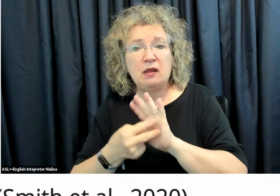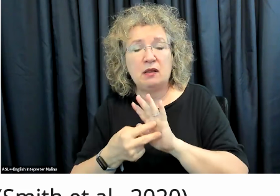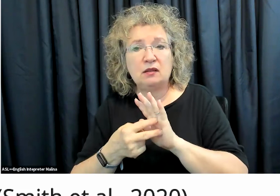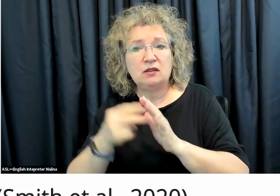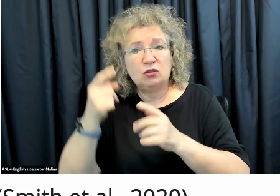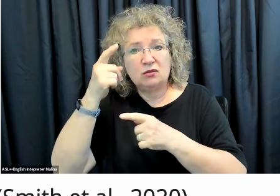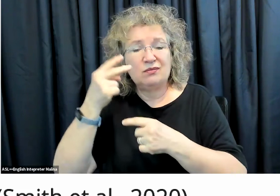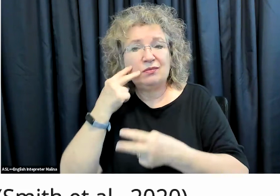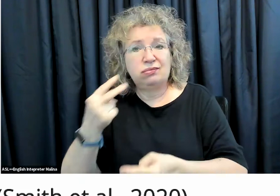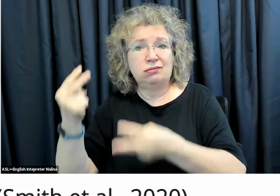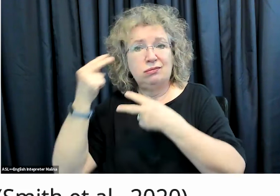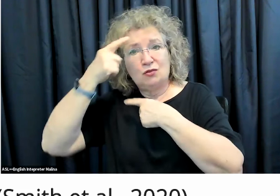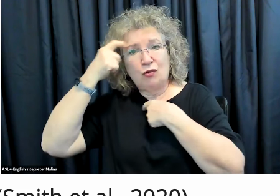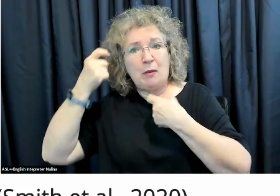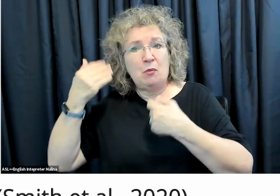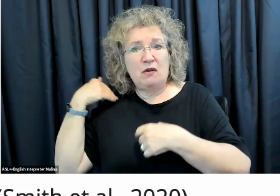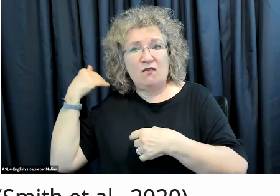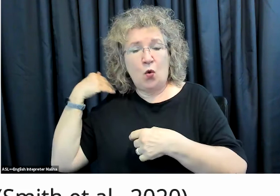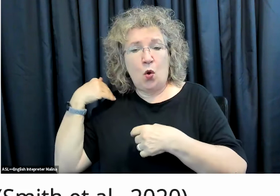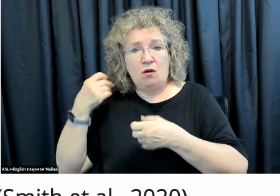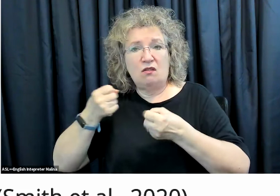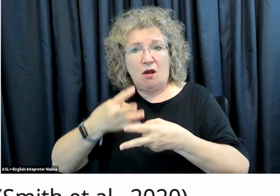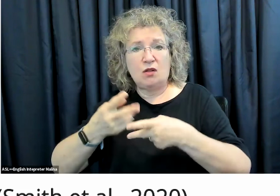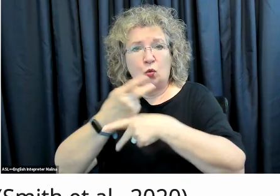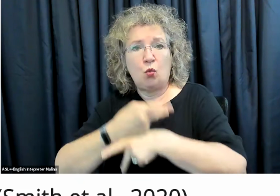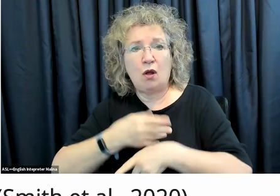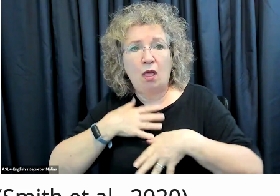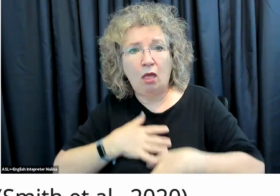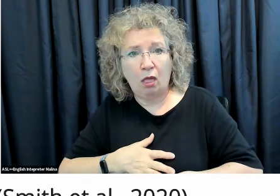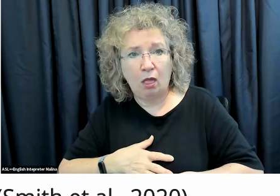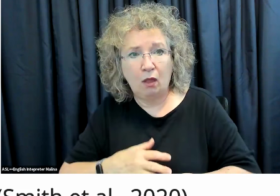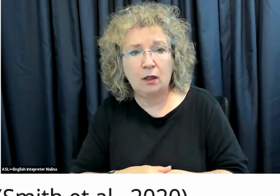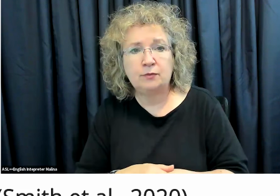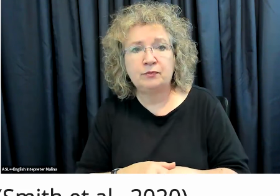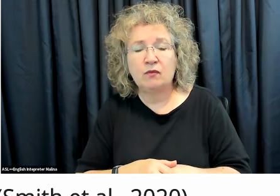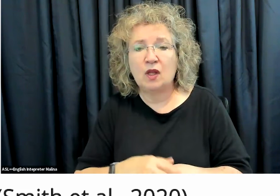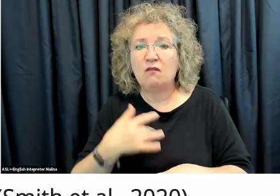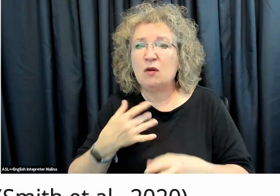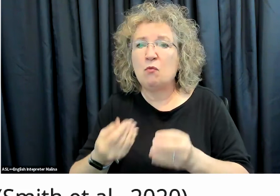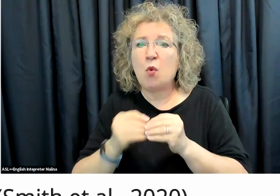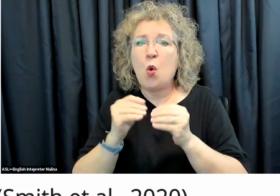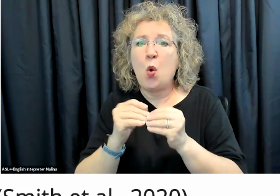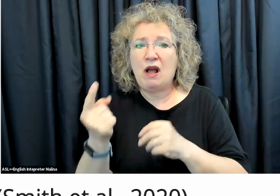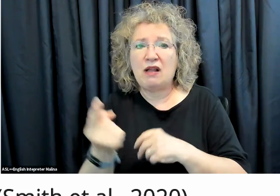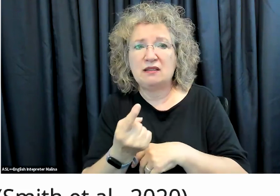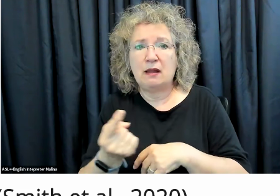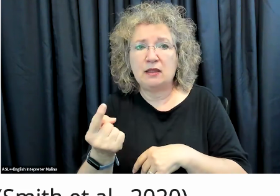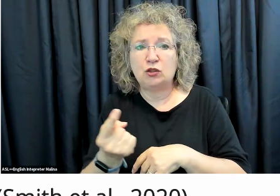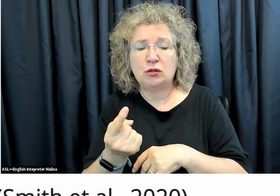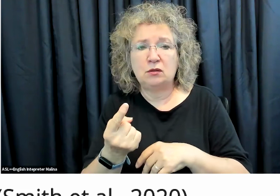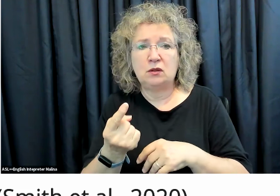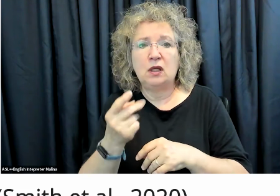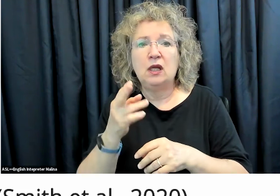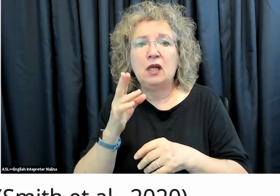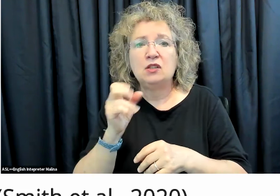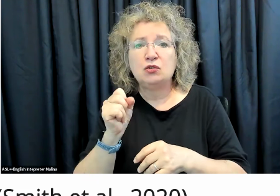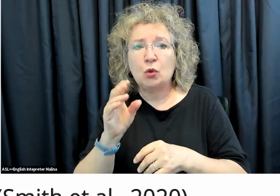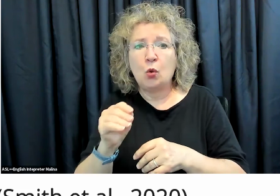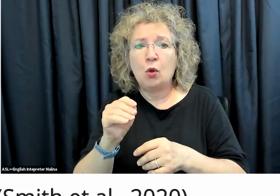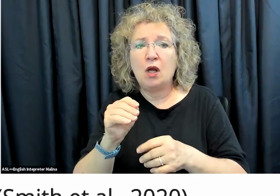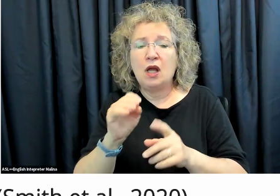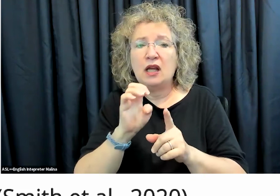With that, it's important to recognize that social isolation is not just an emotional issue, but a public health risk. Research shows that